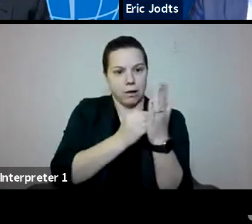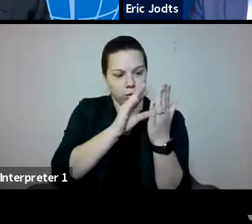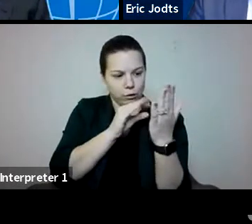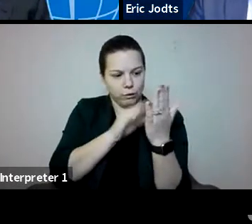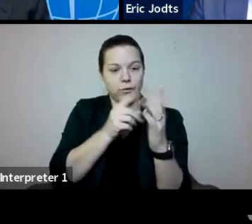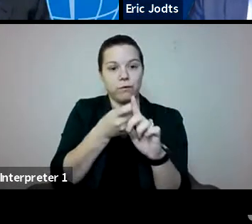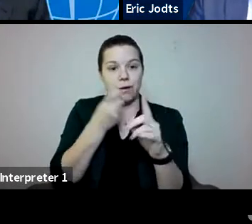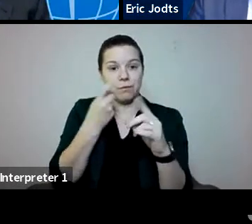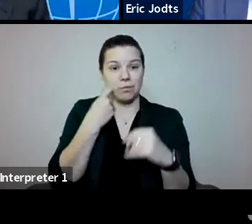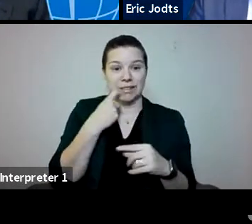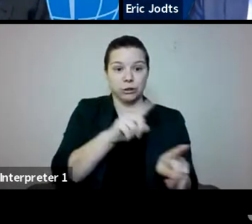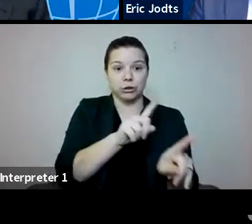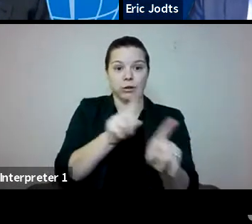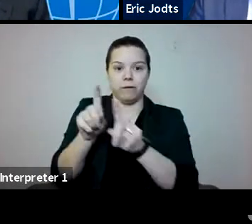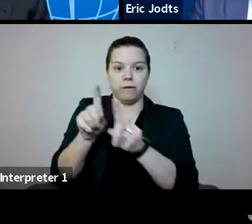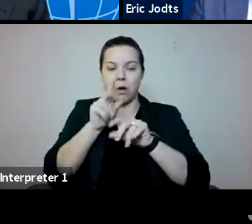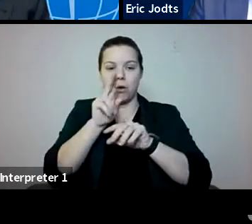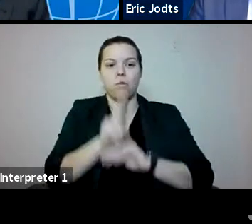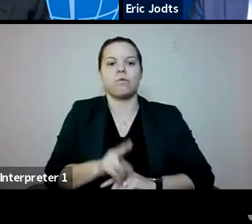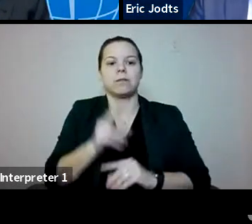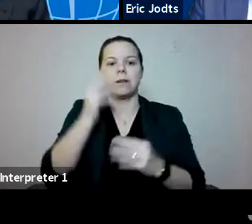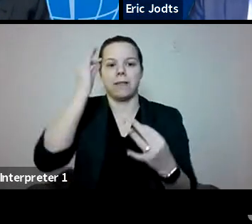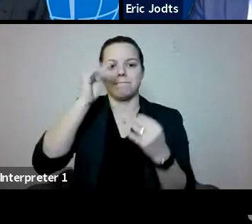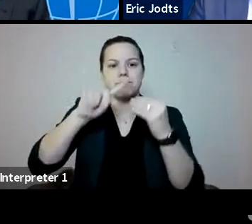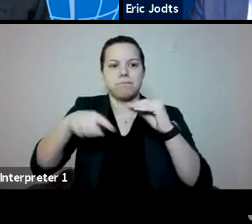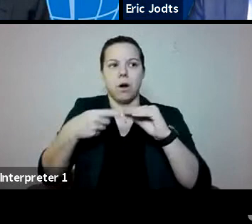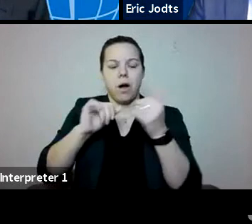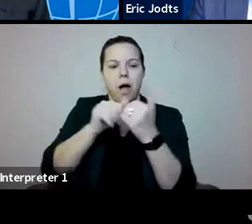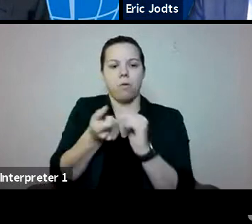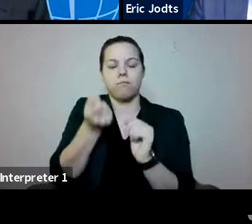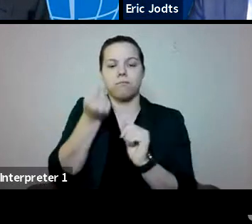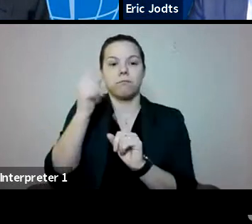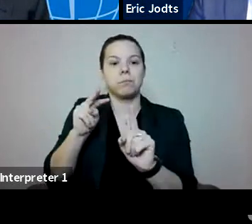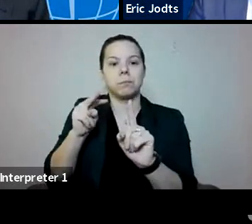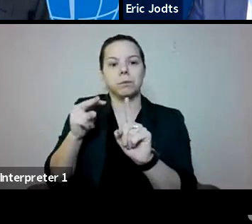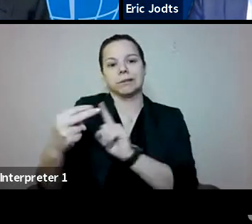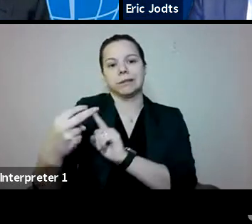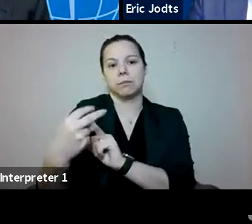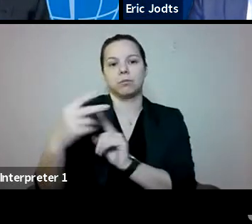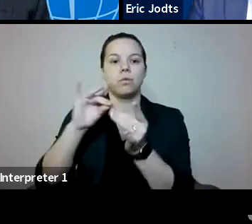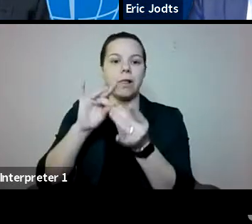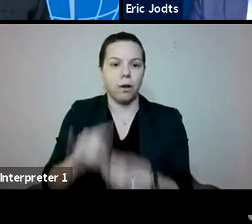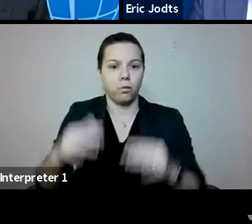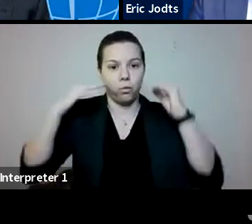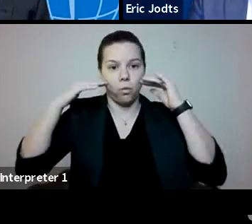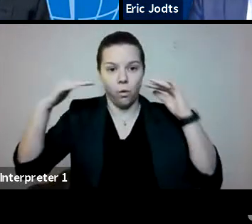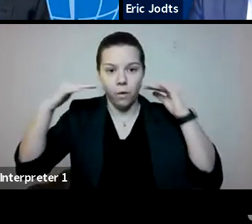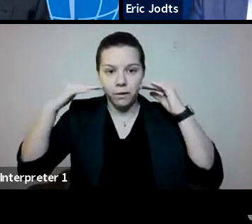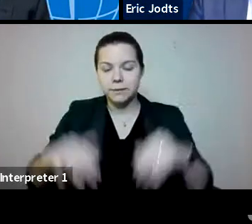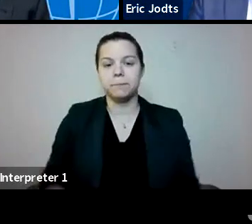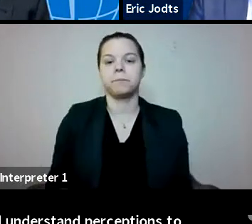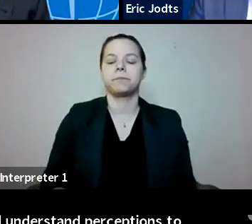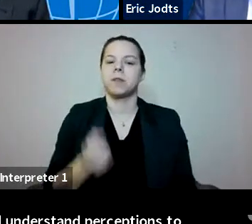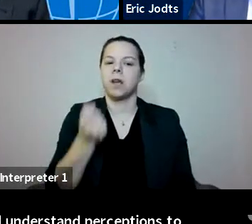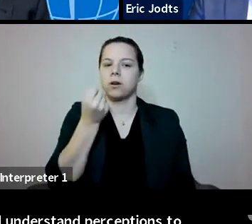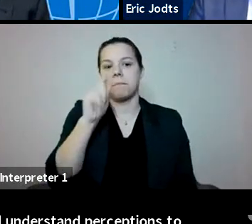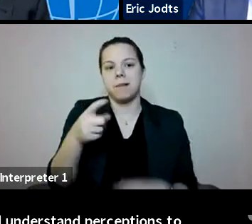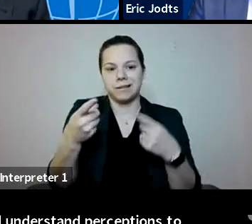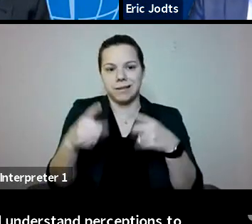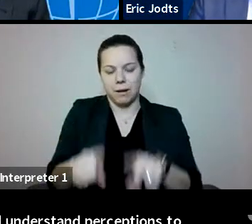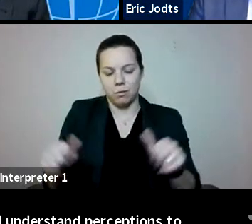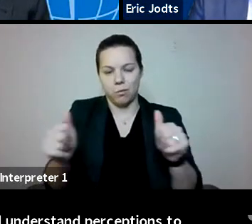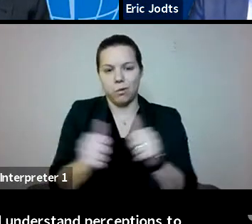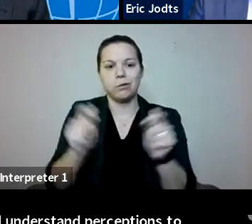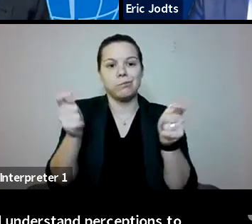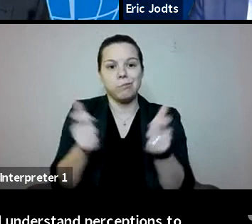here to think about how we could understand perceptions to that noise. And this would have to be done on small studies as there aren't many of